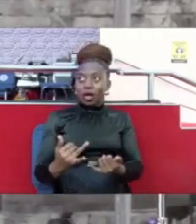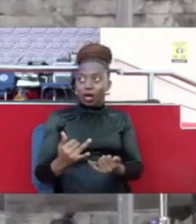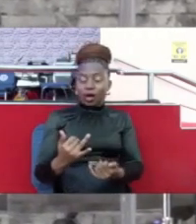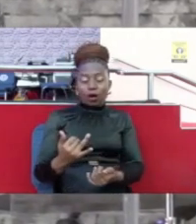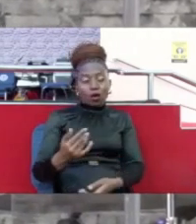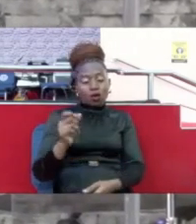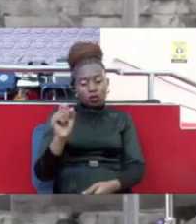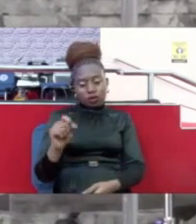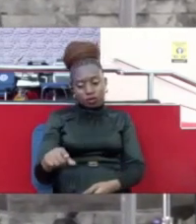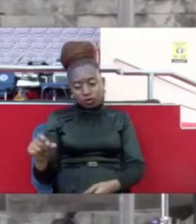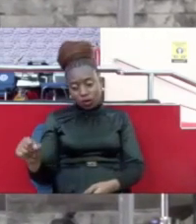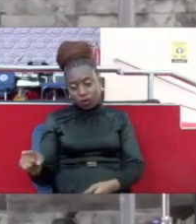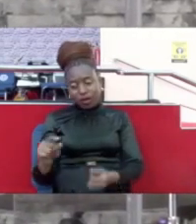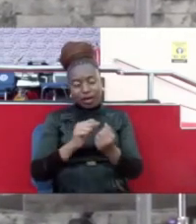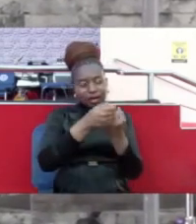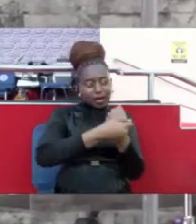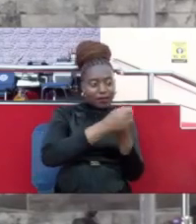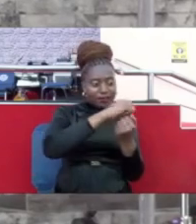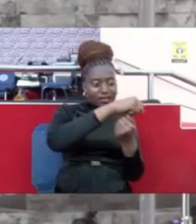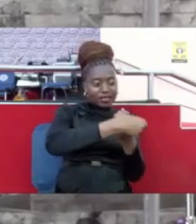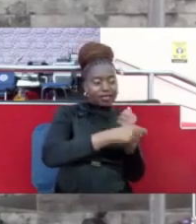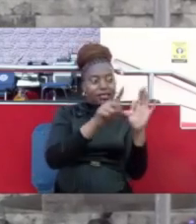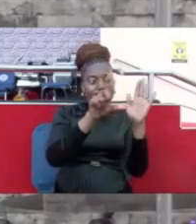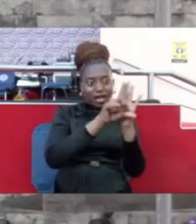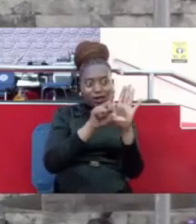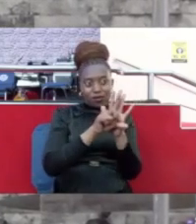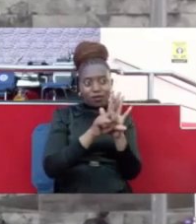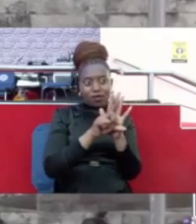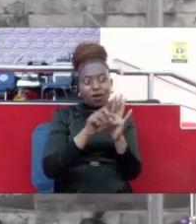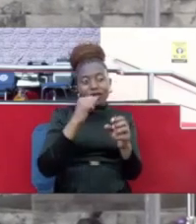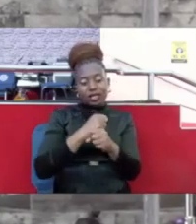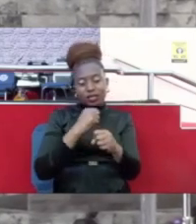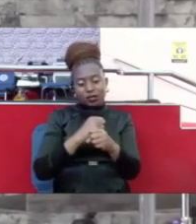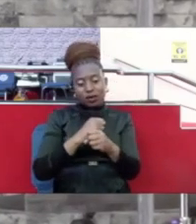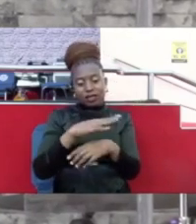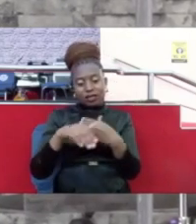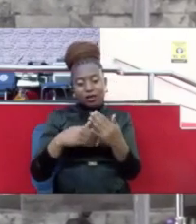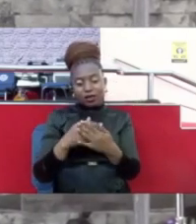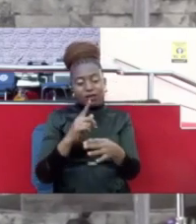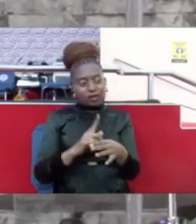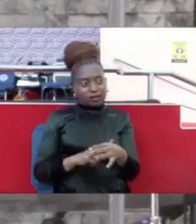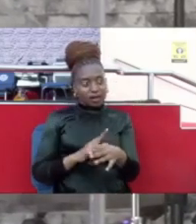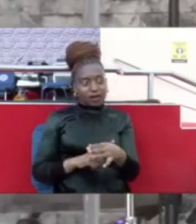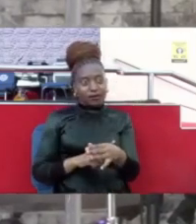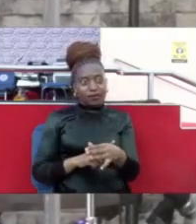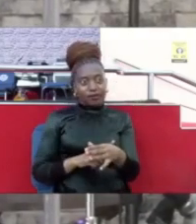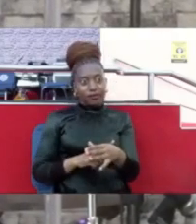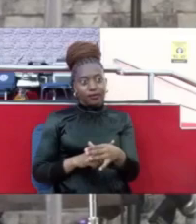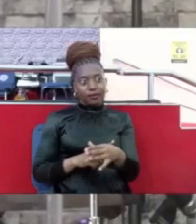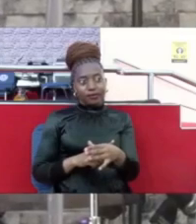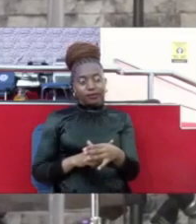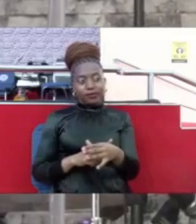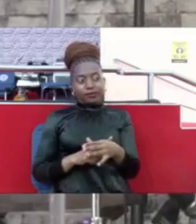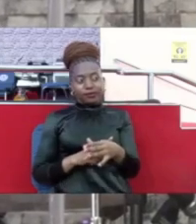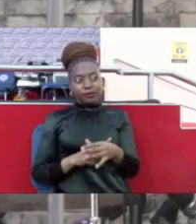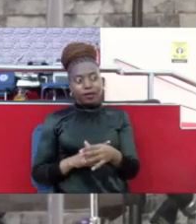Kwa sababu kupanda na kuvuna ni sheria. It works every time. Huwa inafanya kazi kila wakati. That I work it.